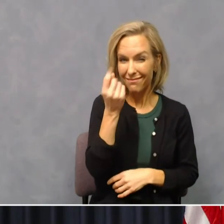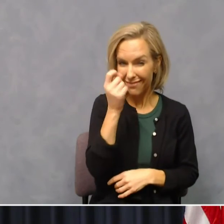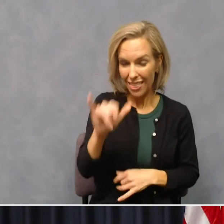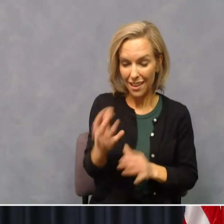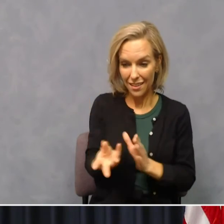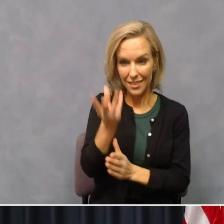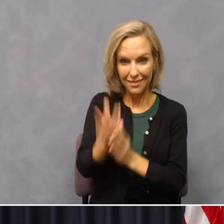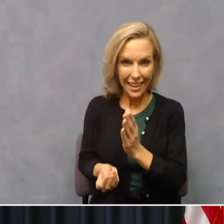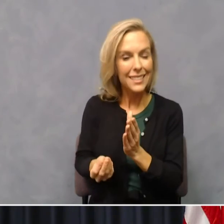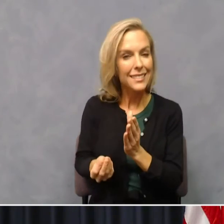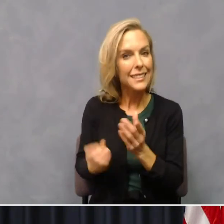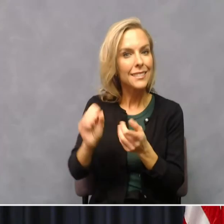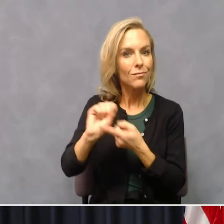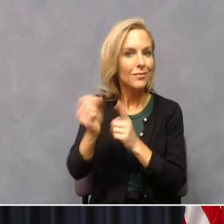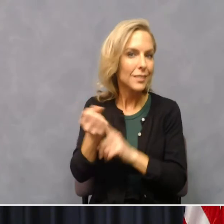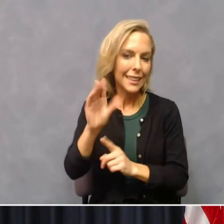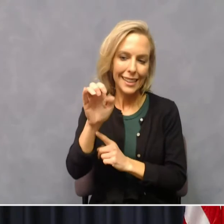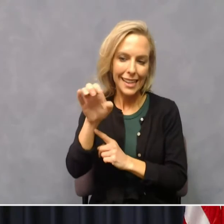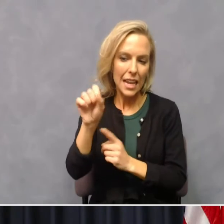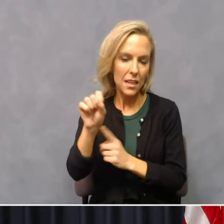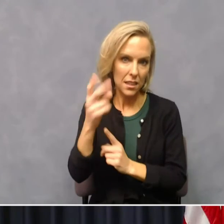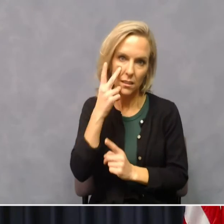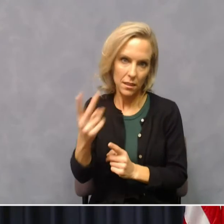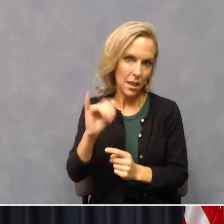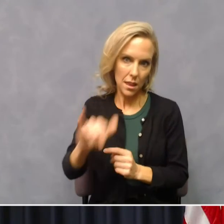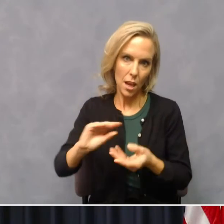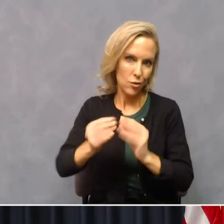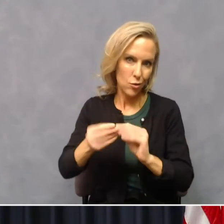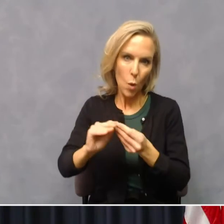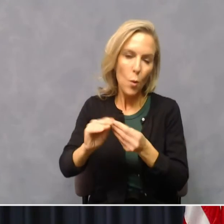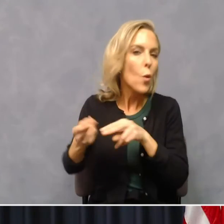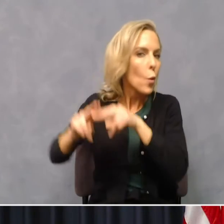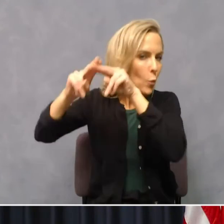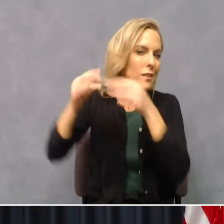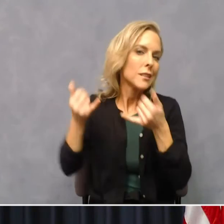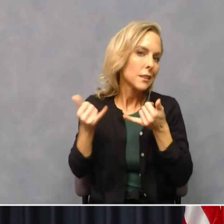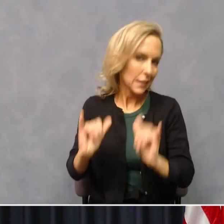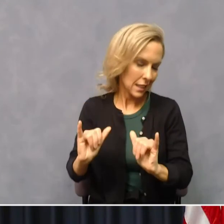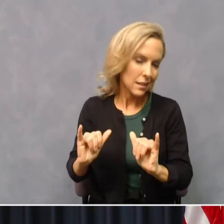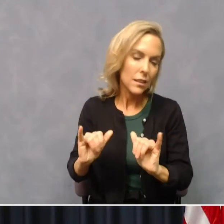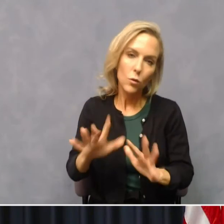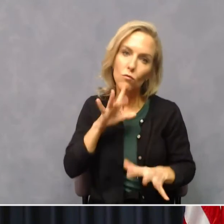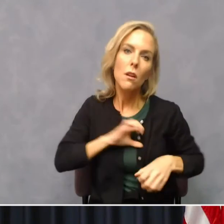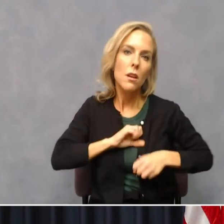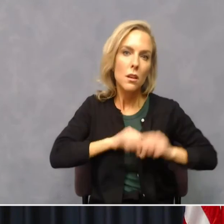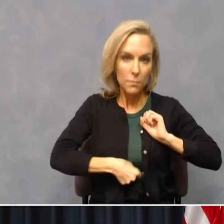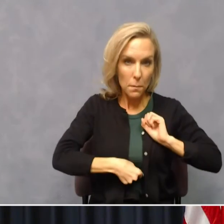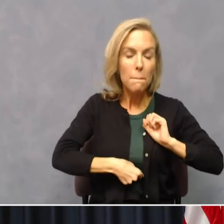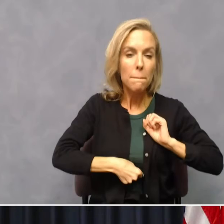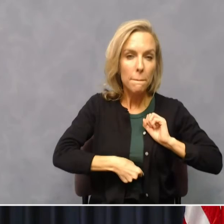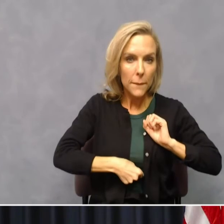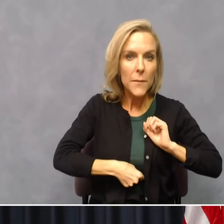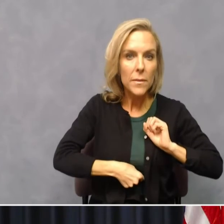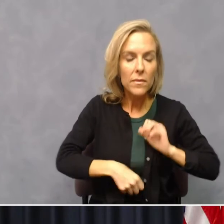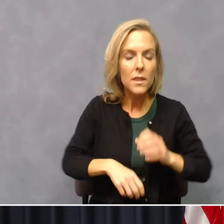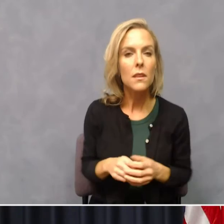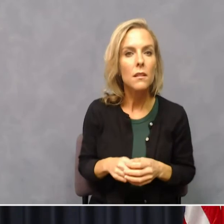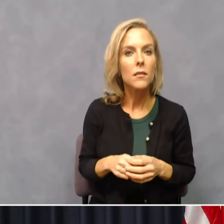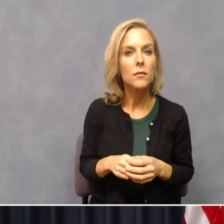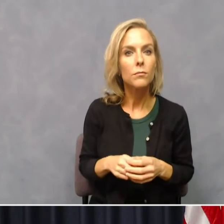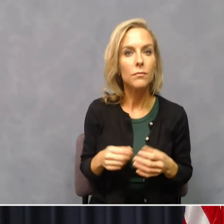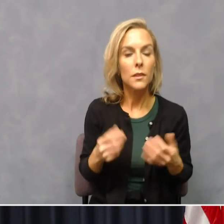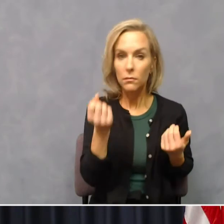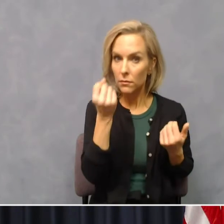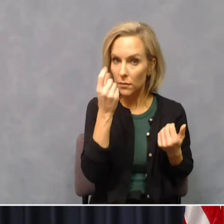still seeing the death toll of that exponential increase, and it's heartbreaking. But the weeks to come should